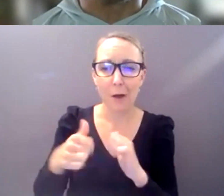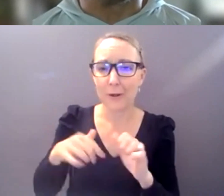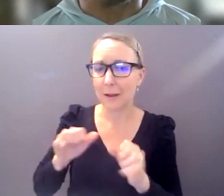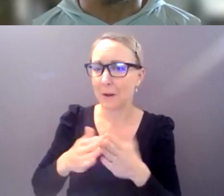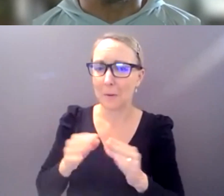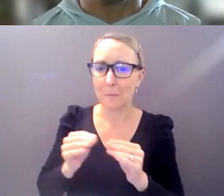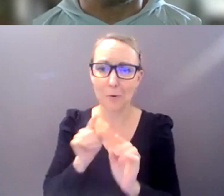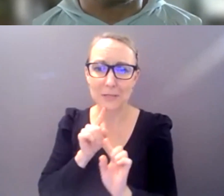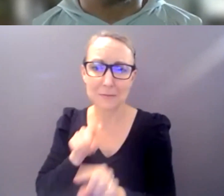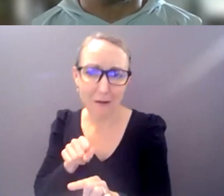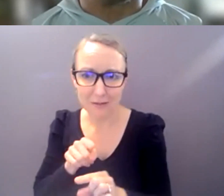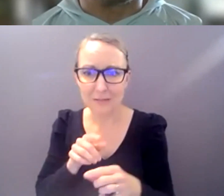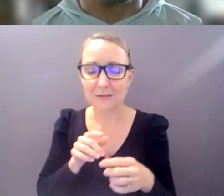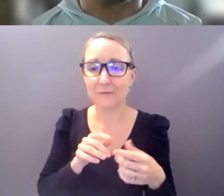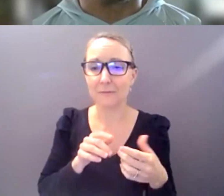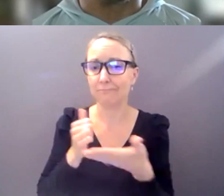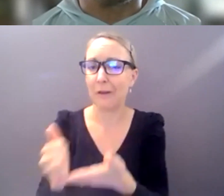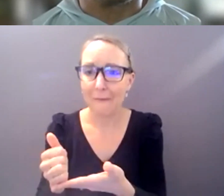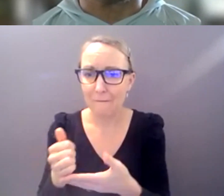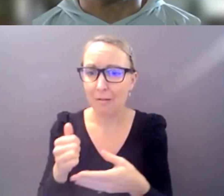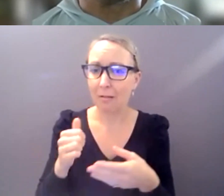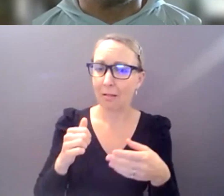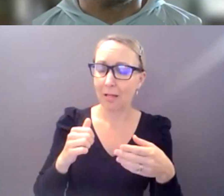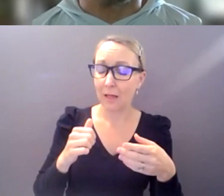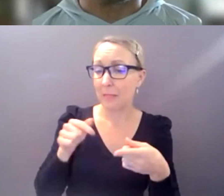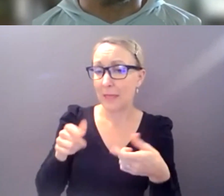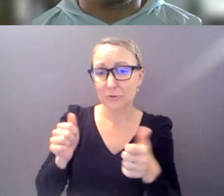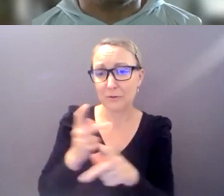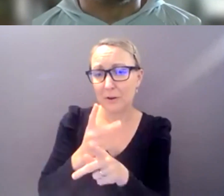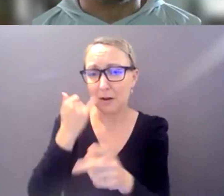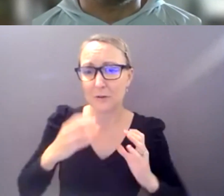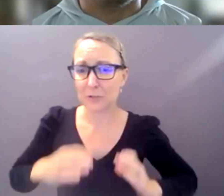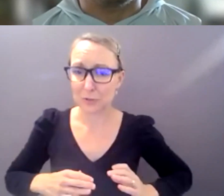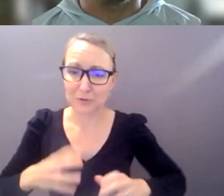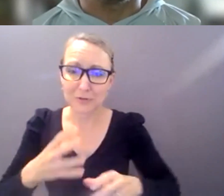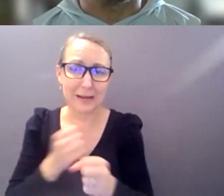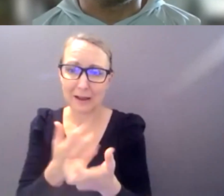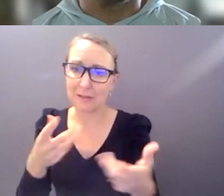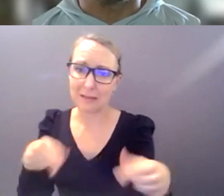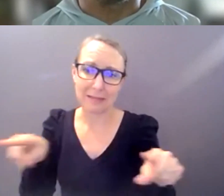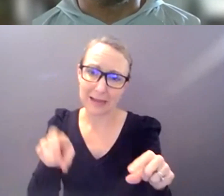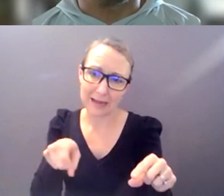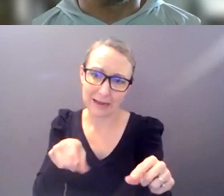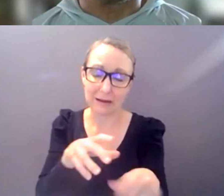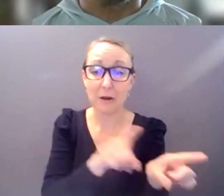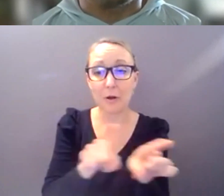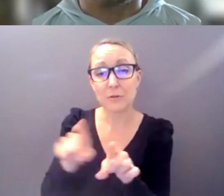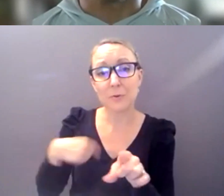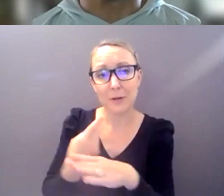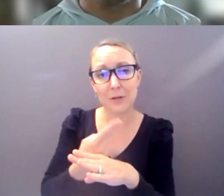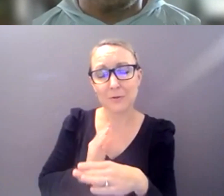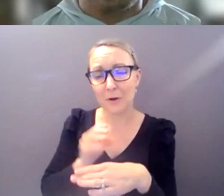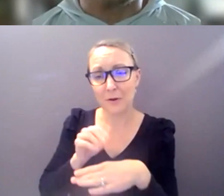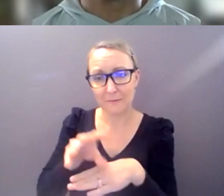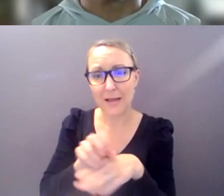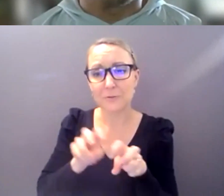How are consumers really getting what they need? And the other feedback loop that we also use is our advisory council. They'll